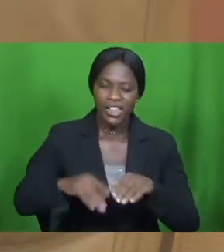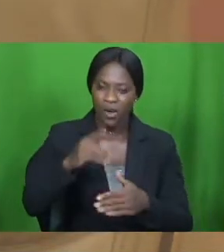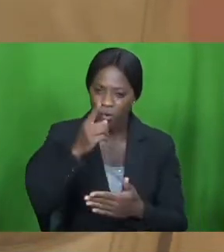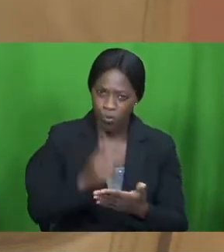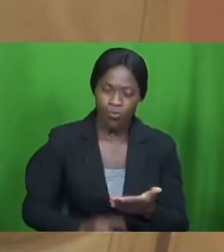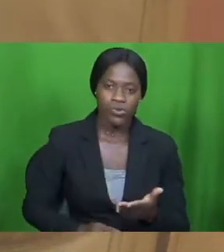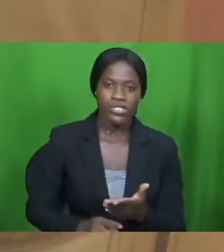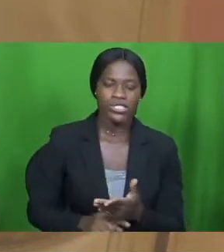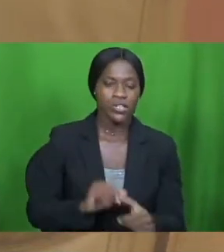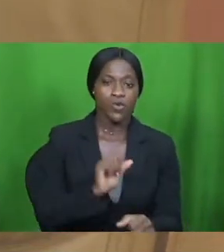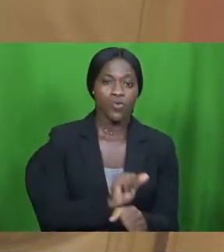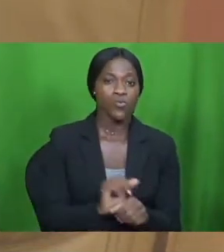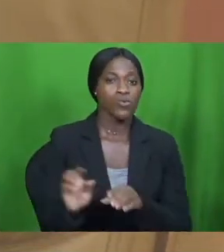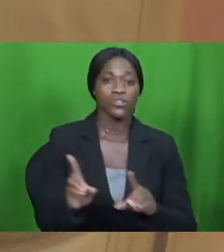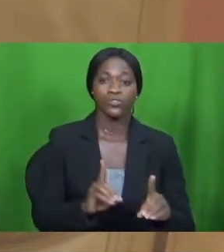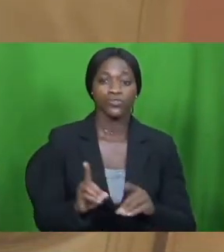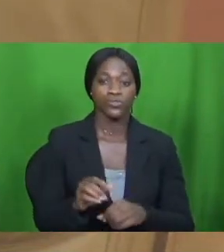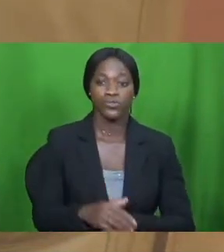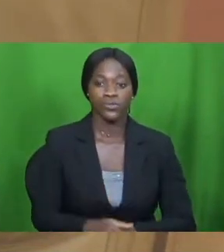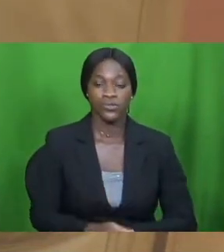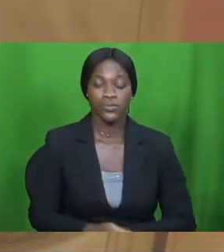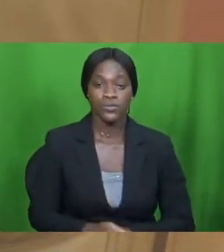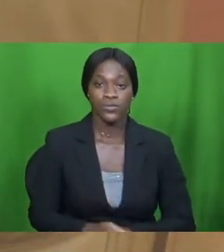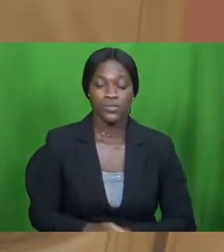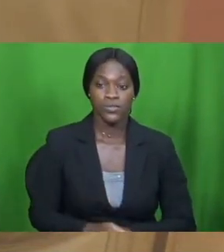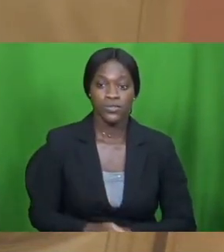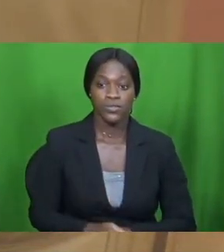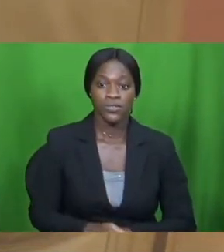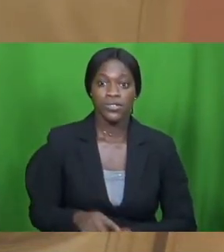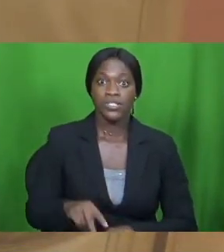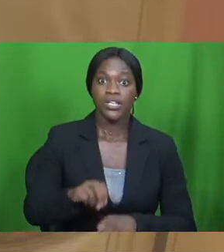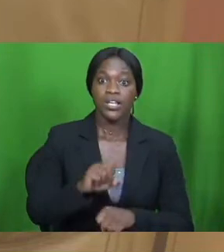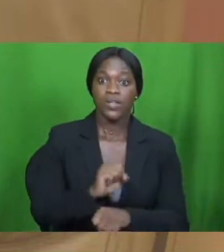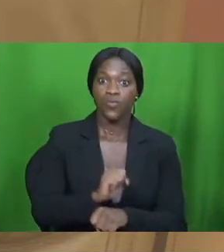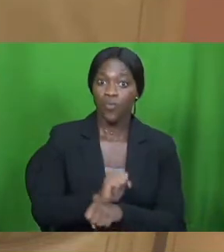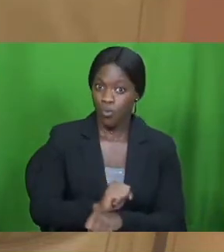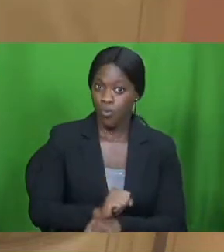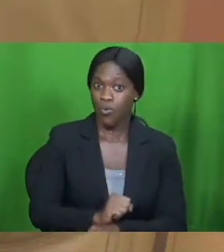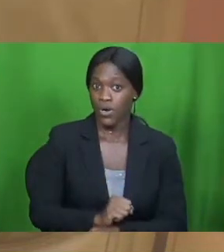now. And so you need to up your game.